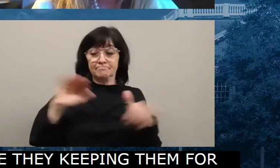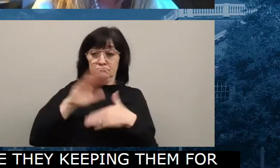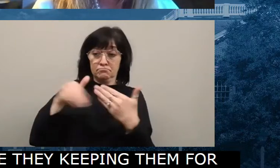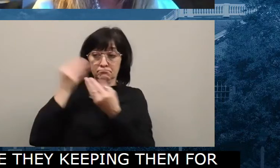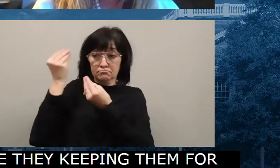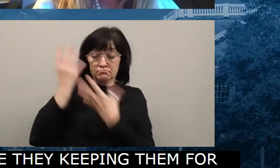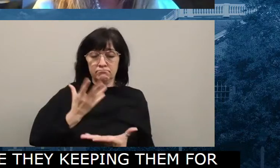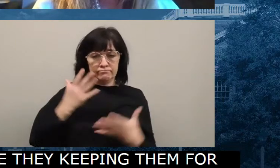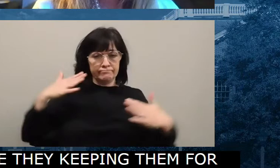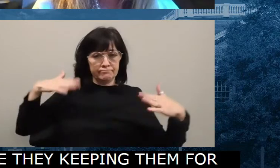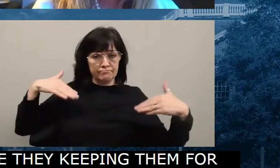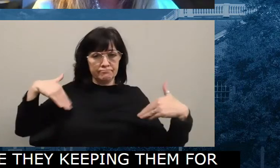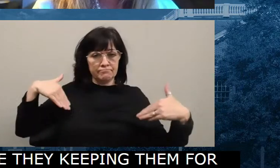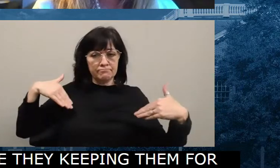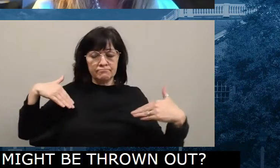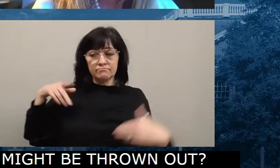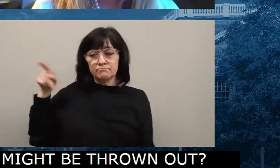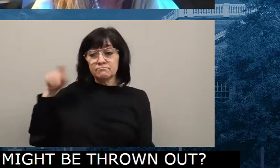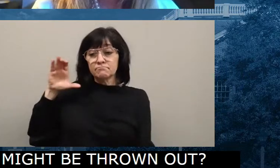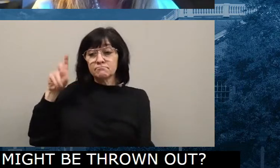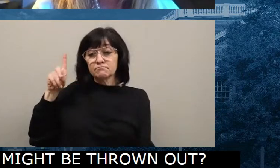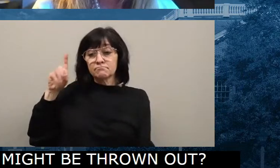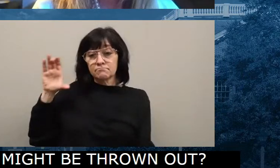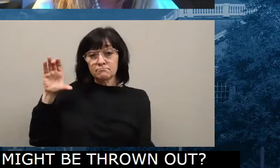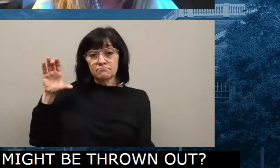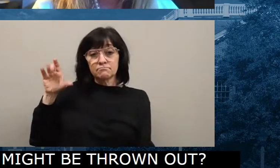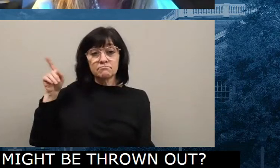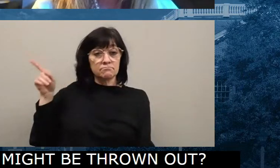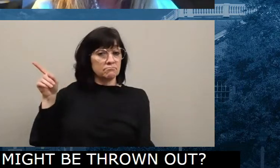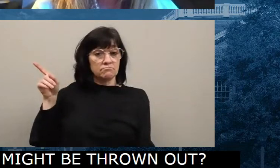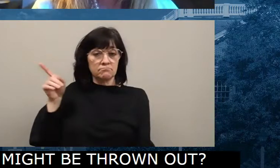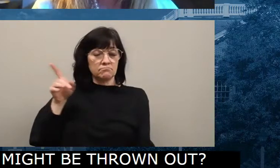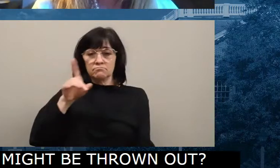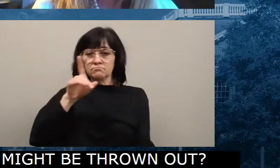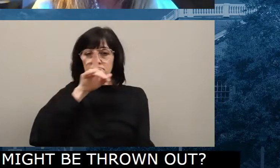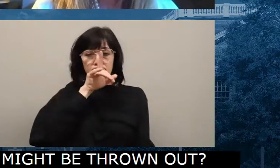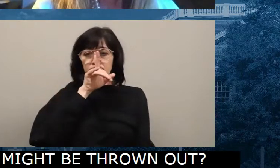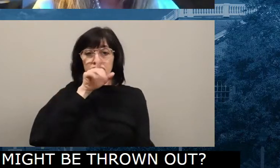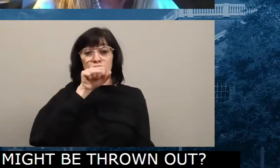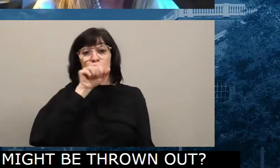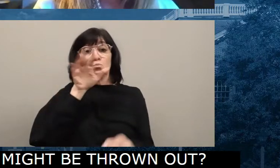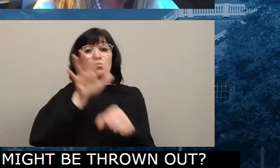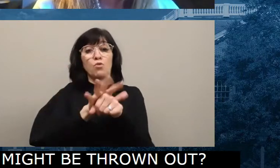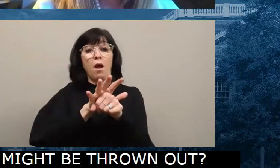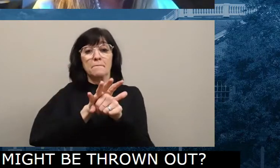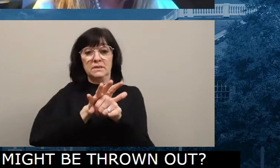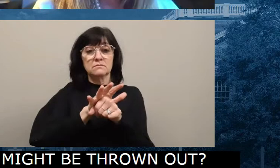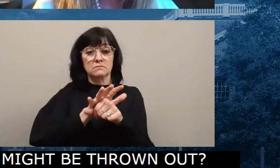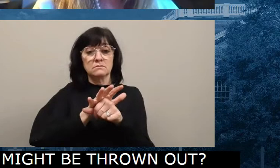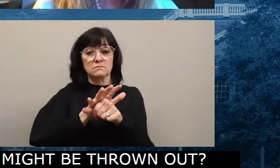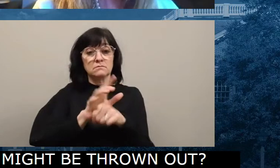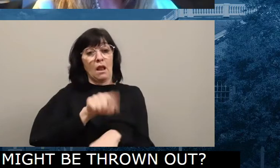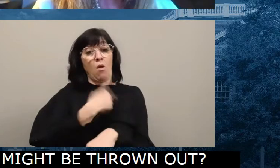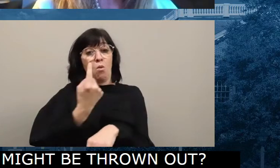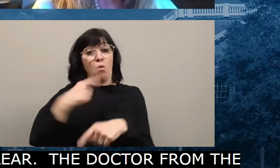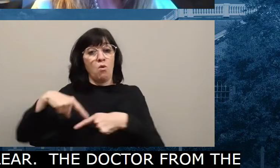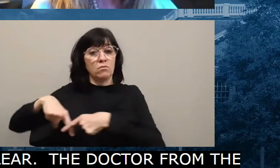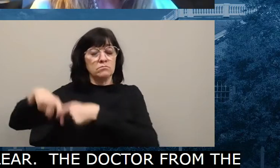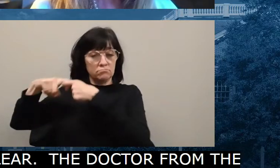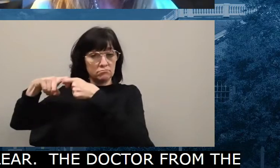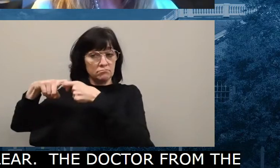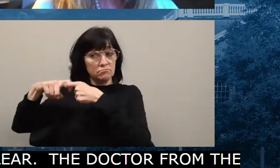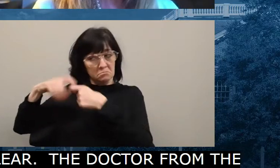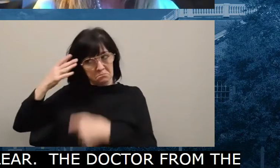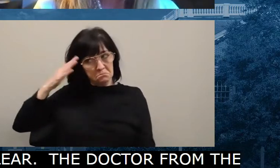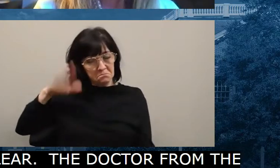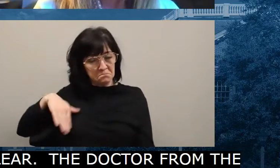Walensky from the CDC mentioned that there wasn't any specific time frame. I can tell you that all the governors were eager for